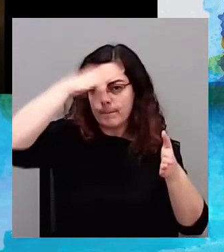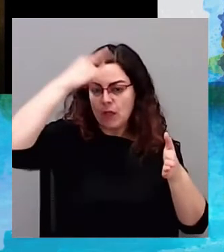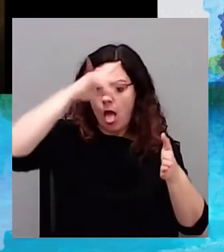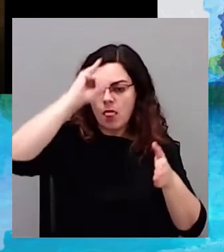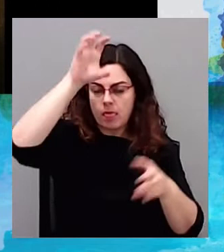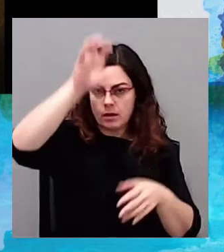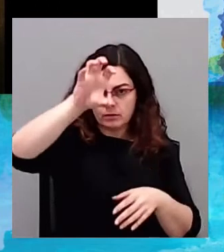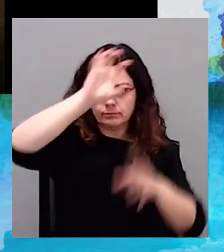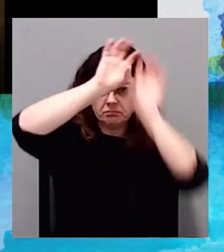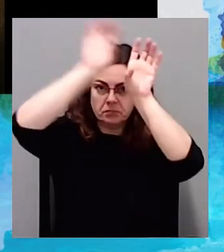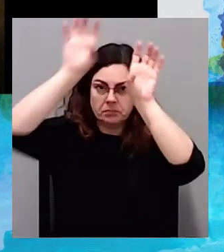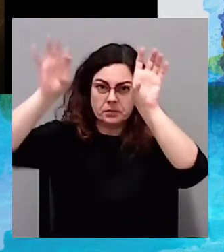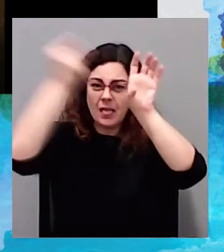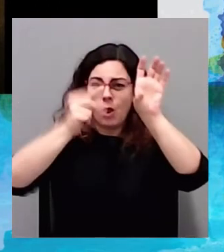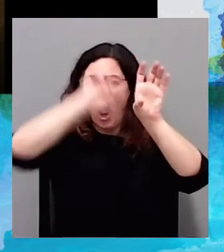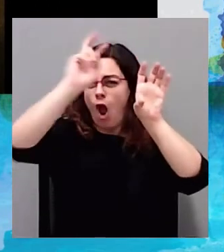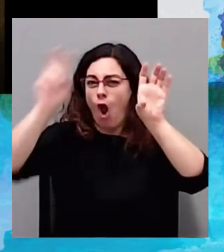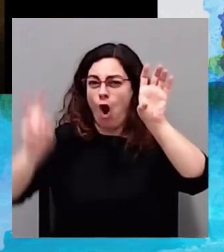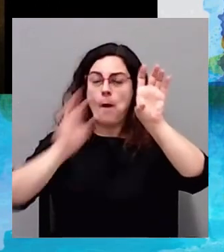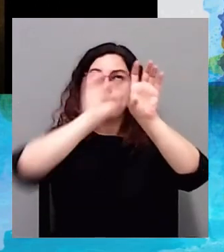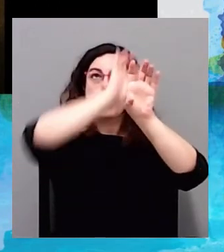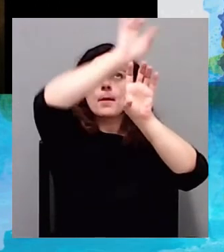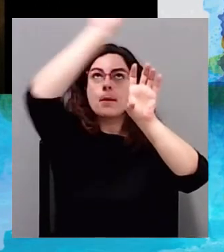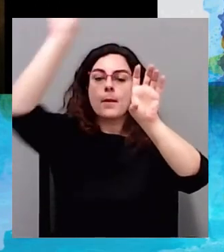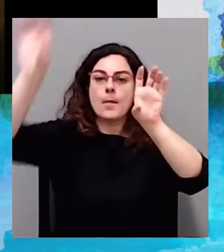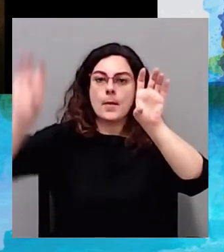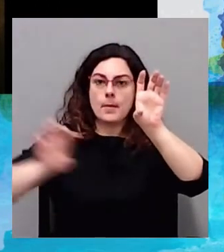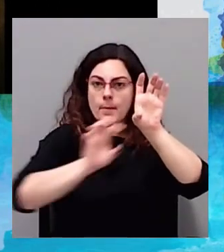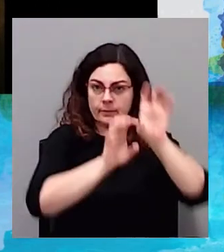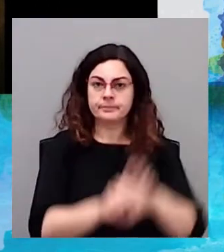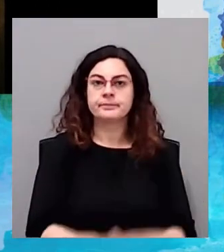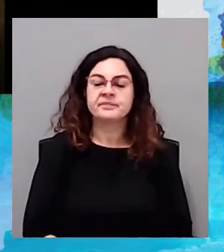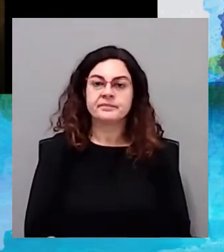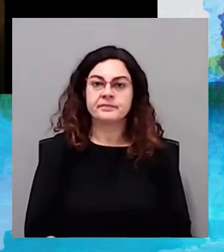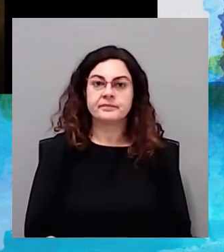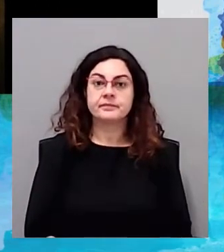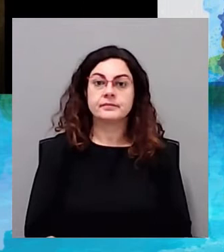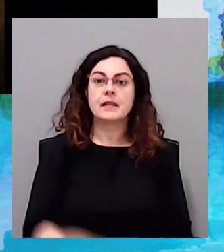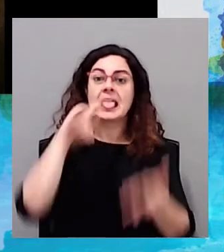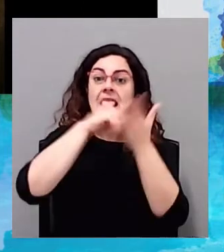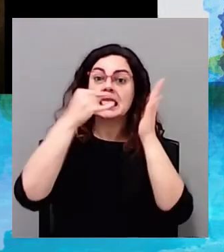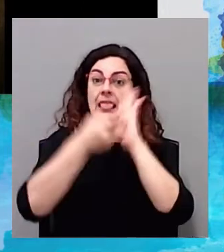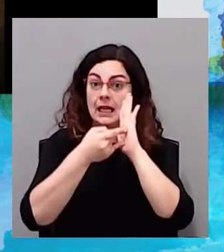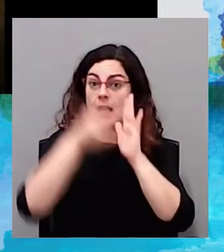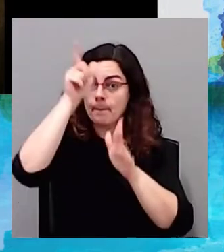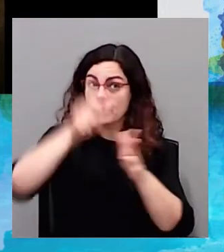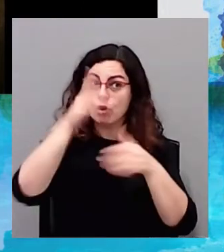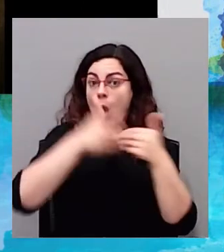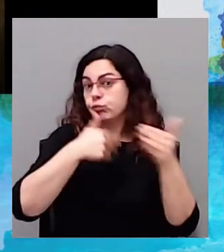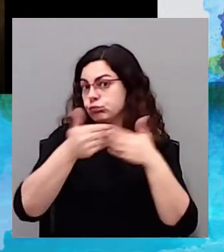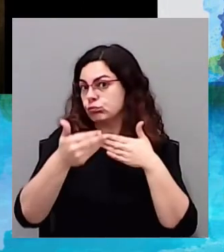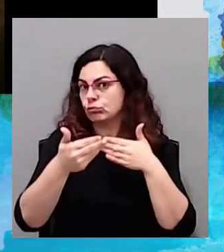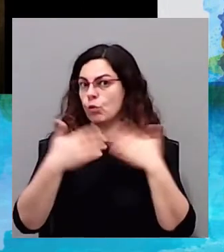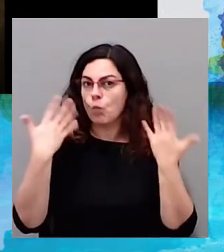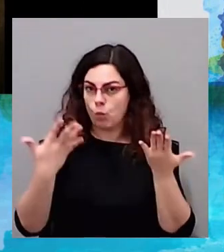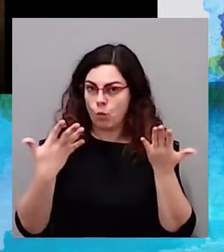see this bison with about 10 other paintings that cover the walls and ceiling. Now, the technique that